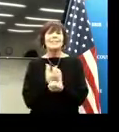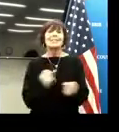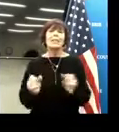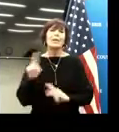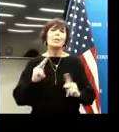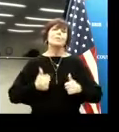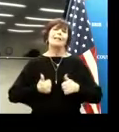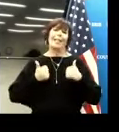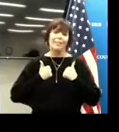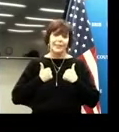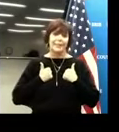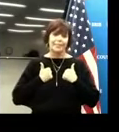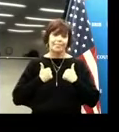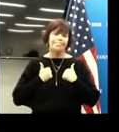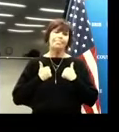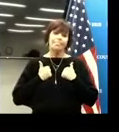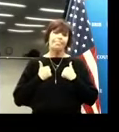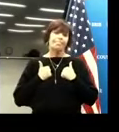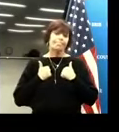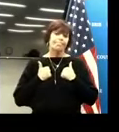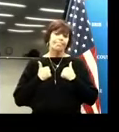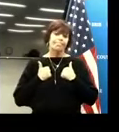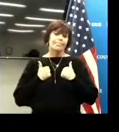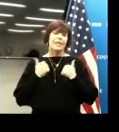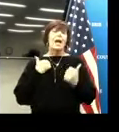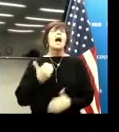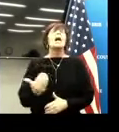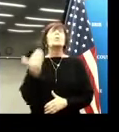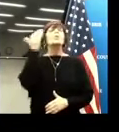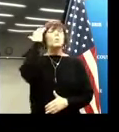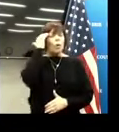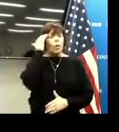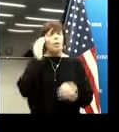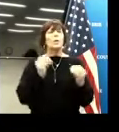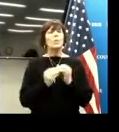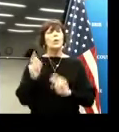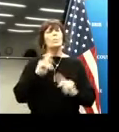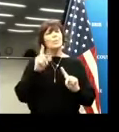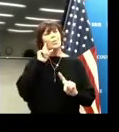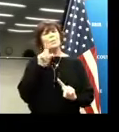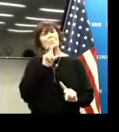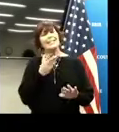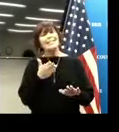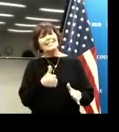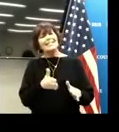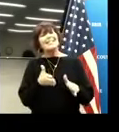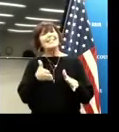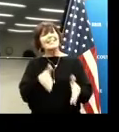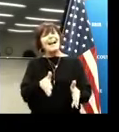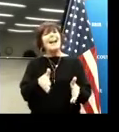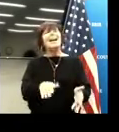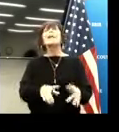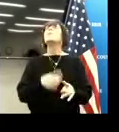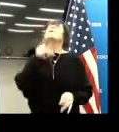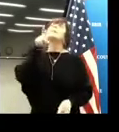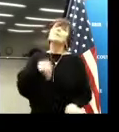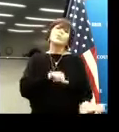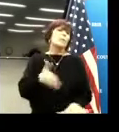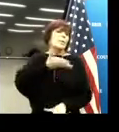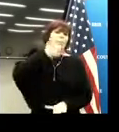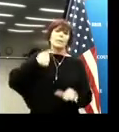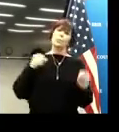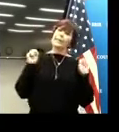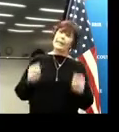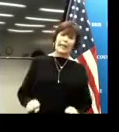lives. And I know we're going to lose more people over the next few days and weeks, but we need to do the best